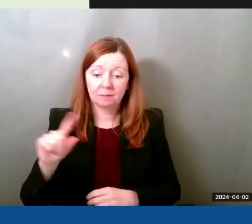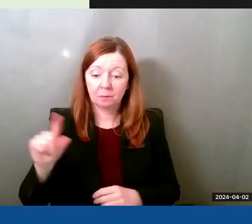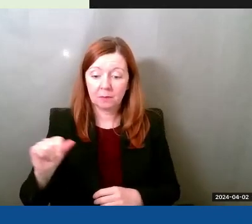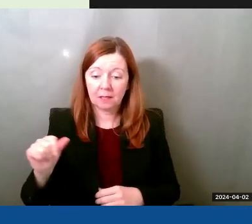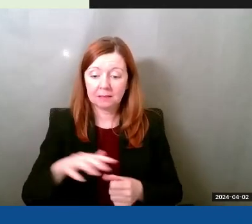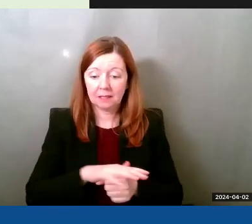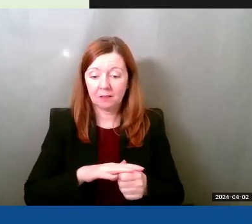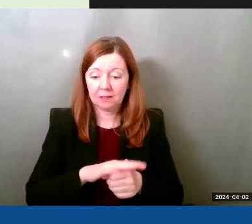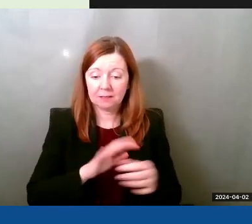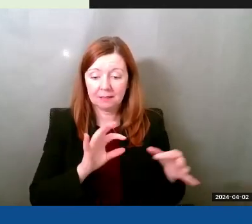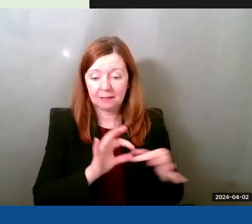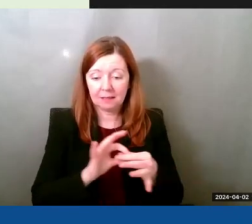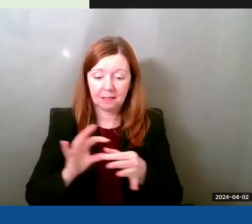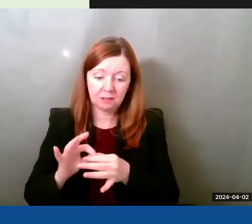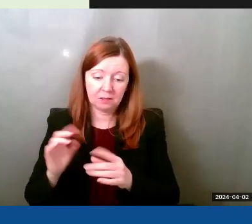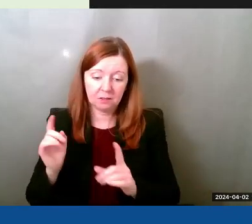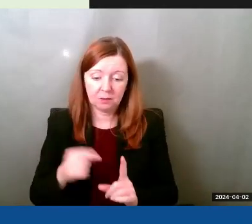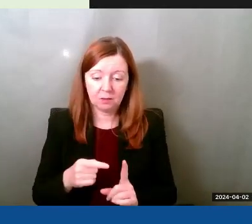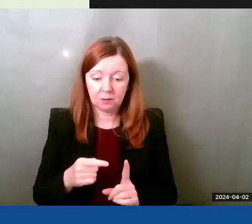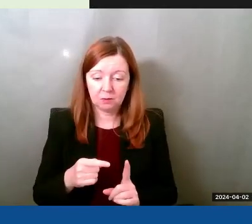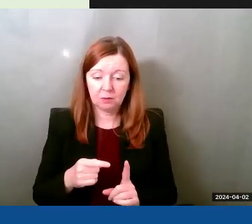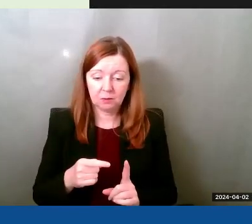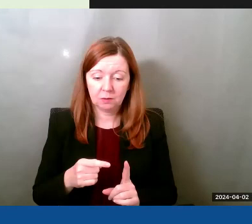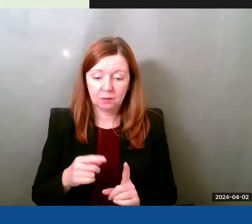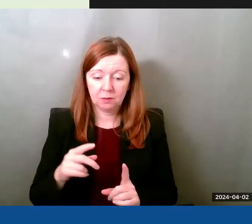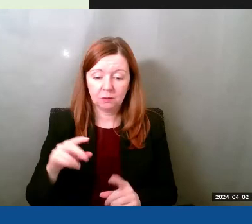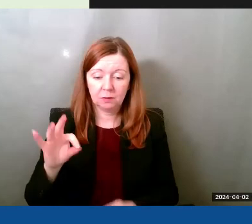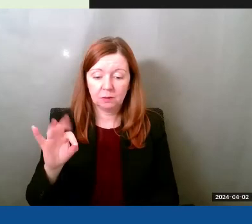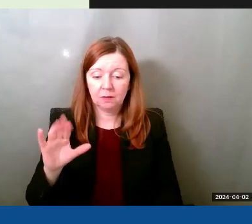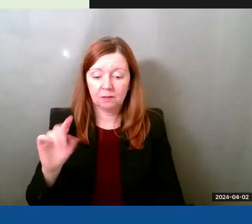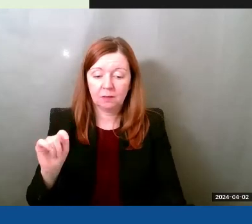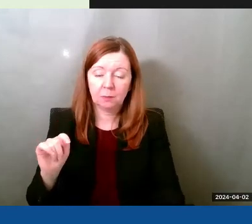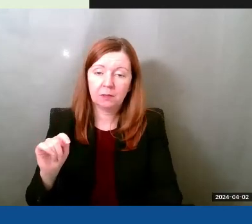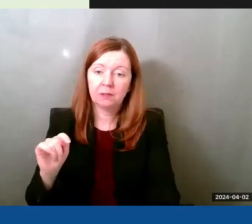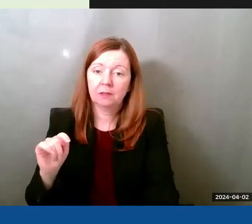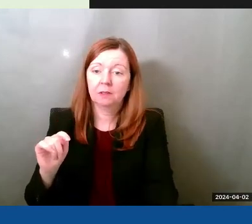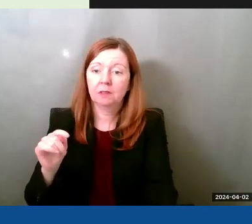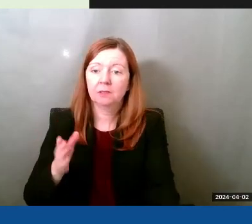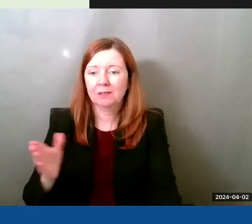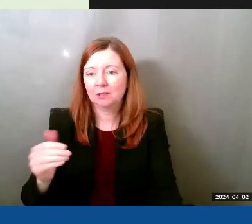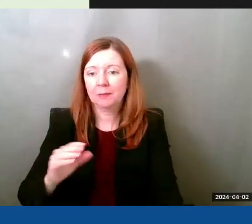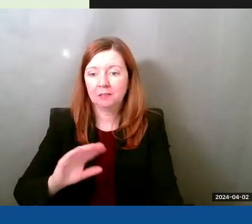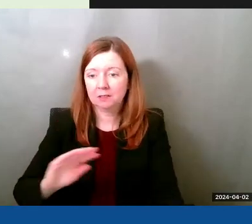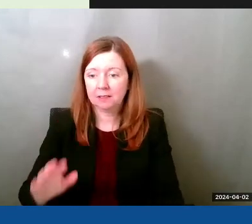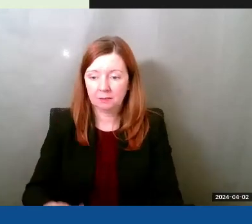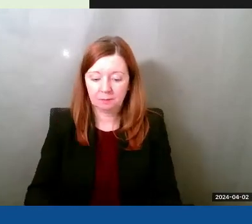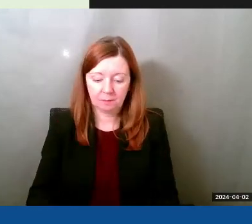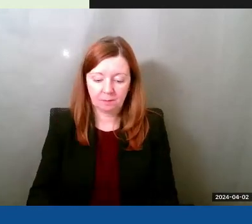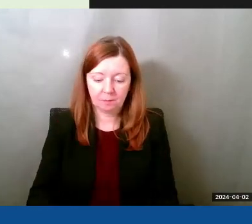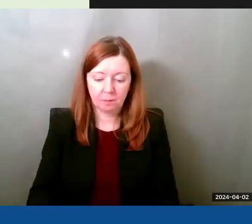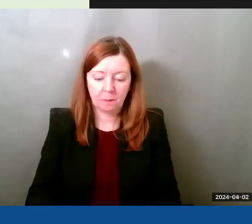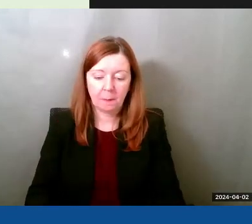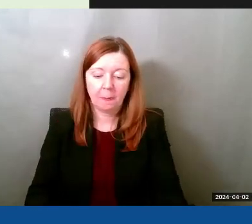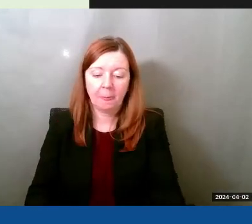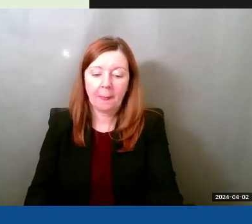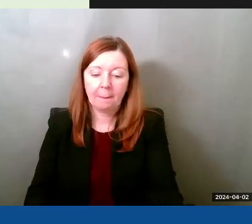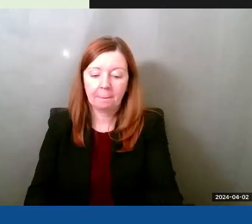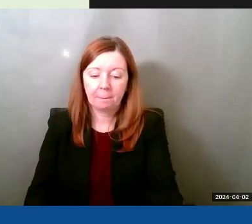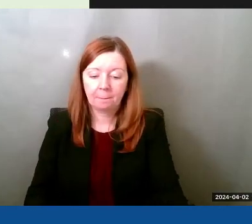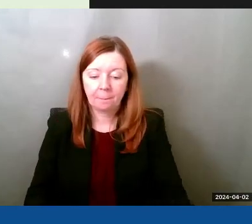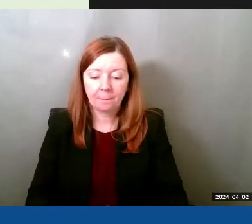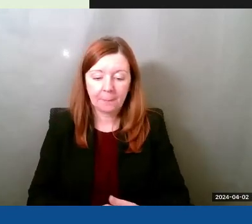connections to Filbert Street and transparency in general. Yeah, sure.